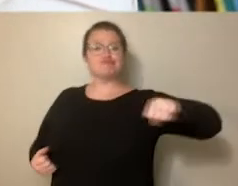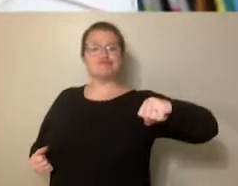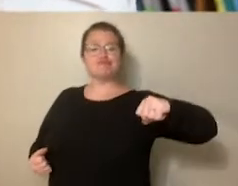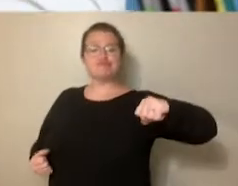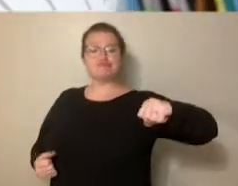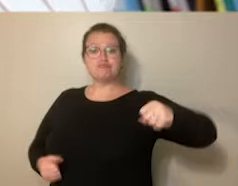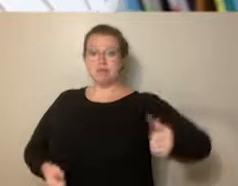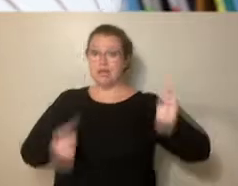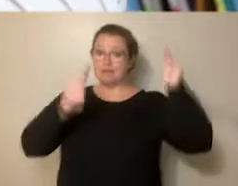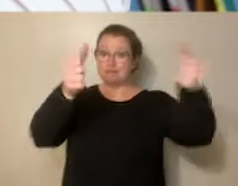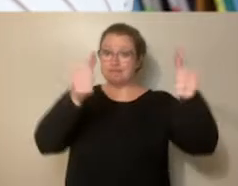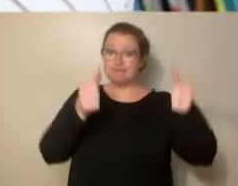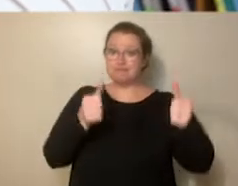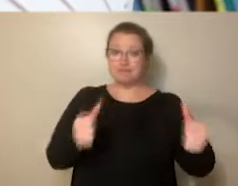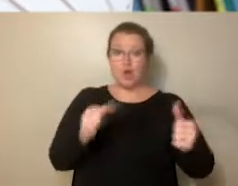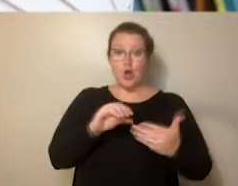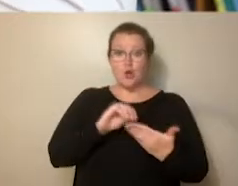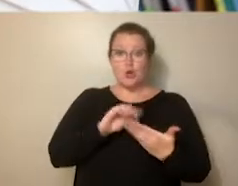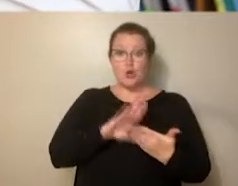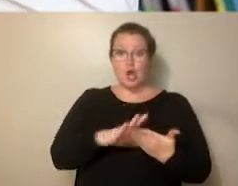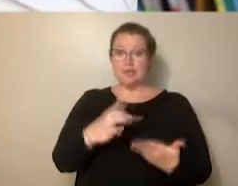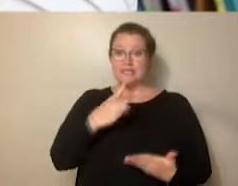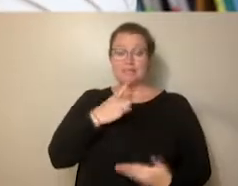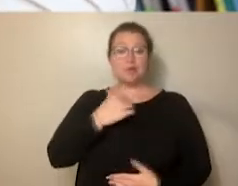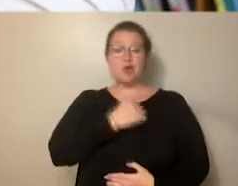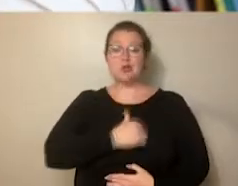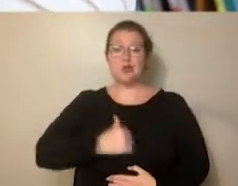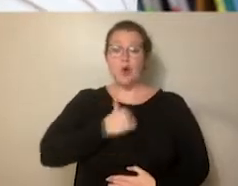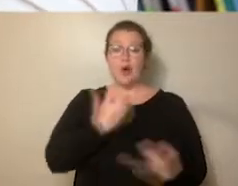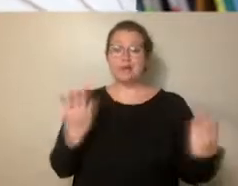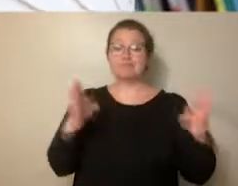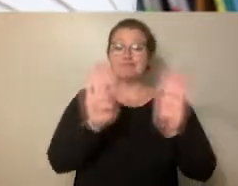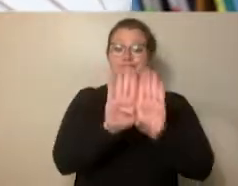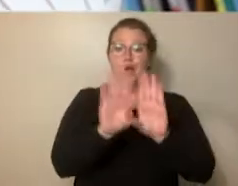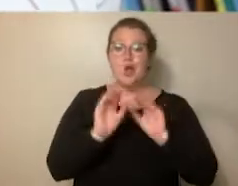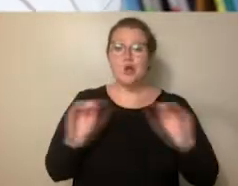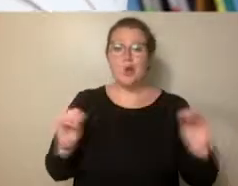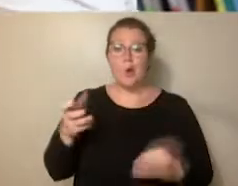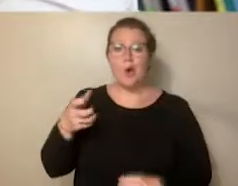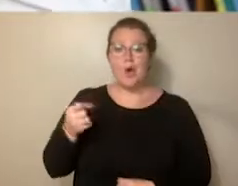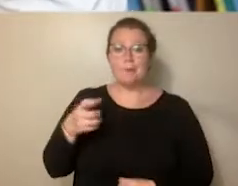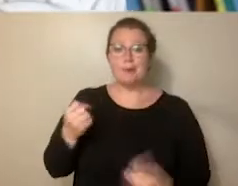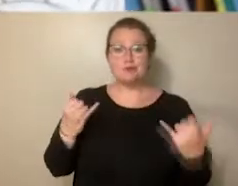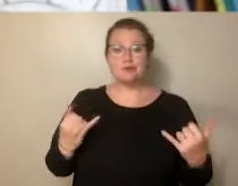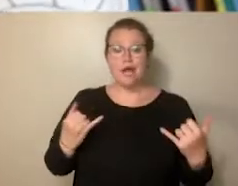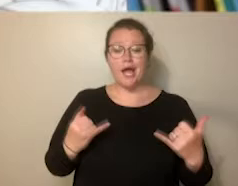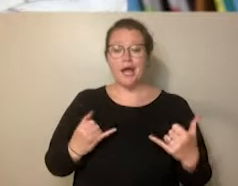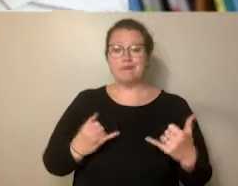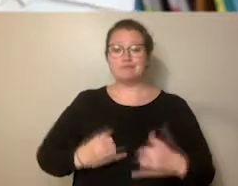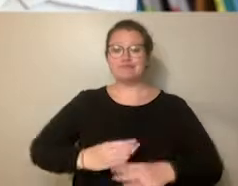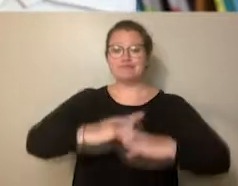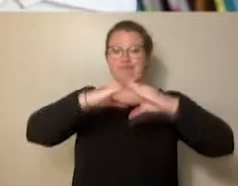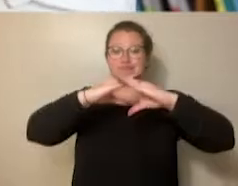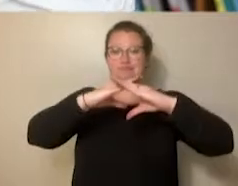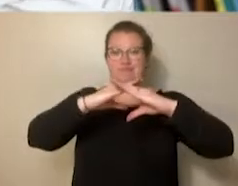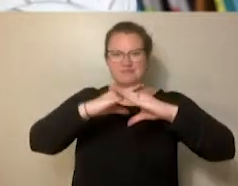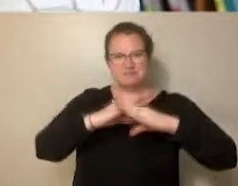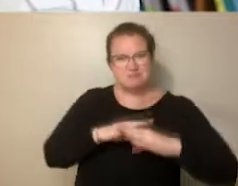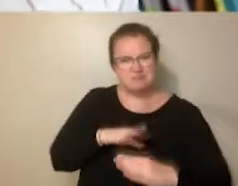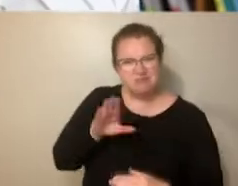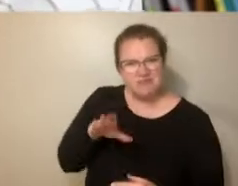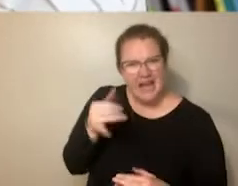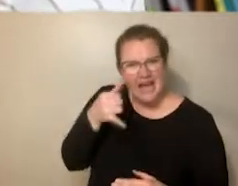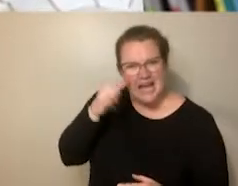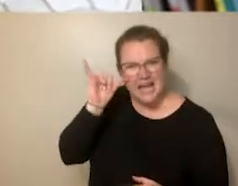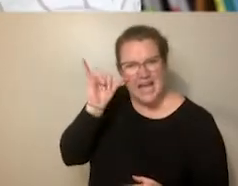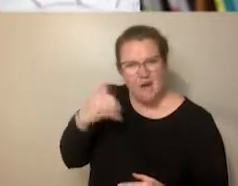door. Sorry, we're closed. No milk today. Now, guys, it said that the cows had a typewriter.